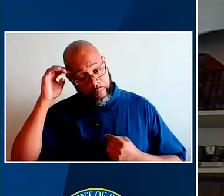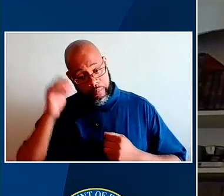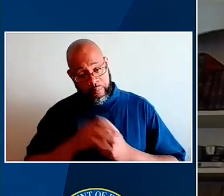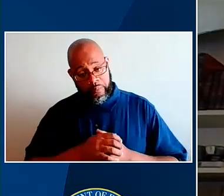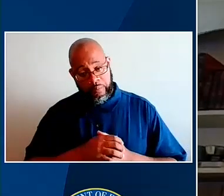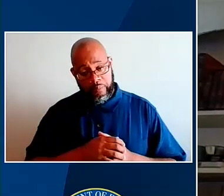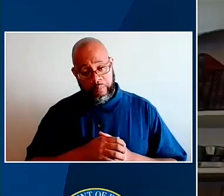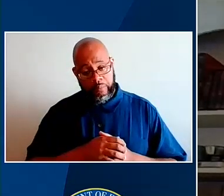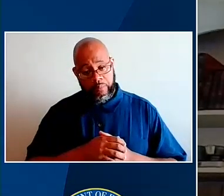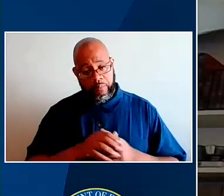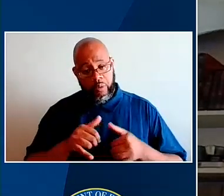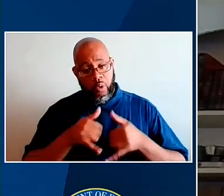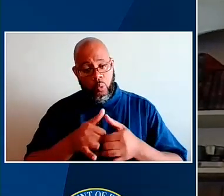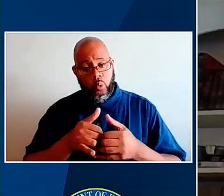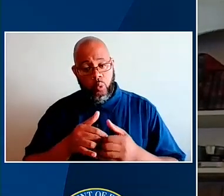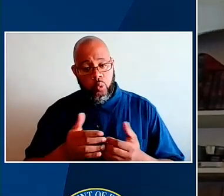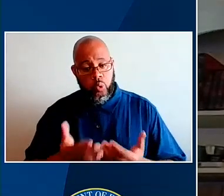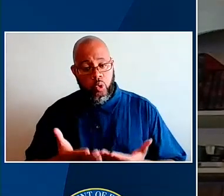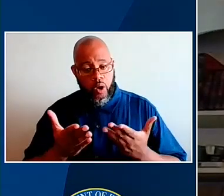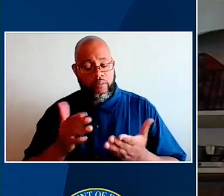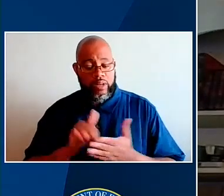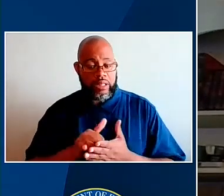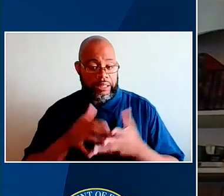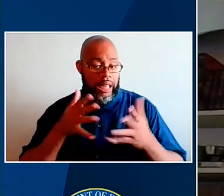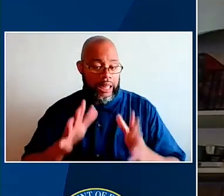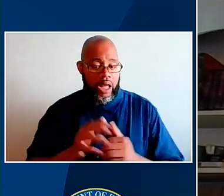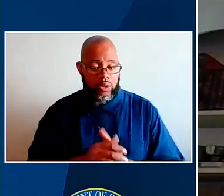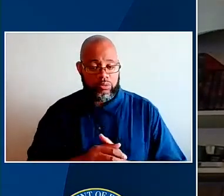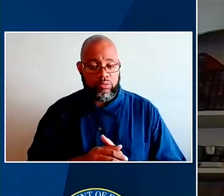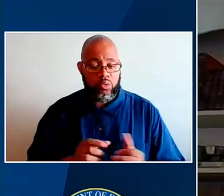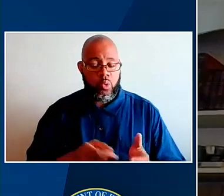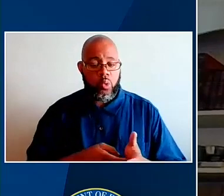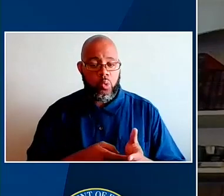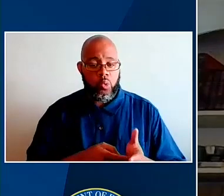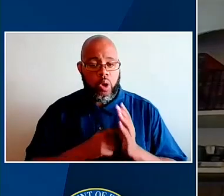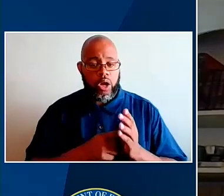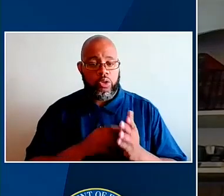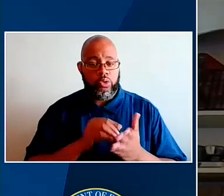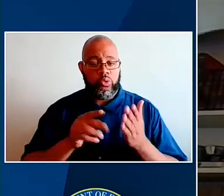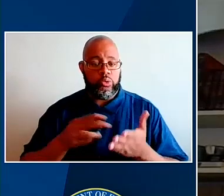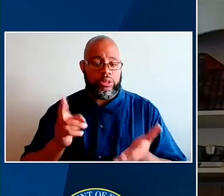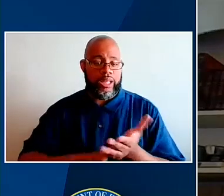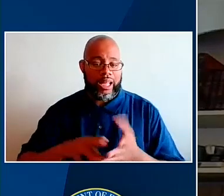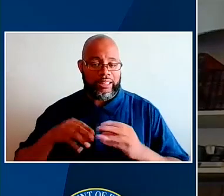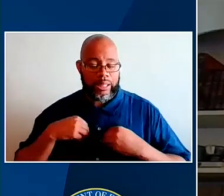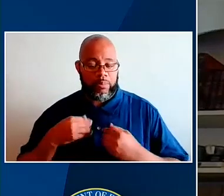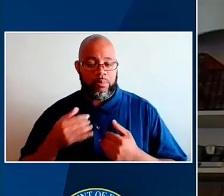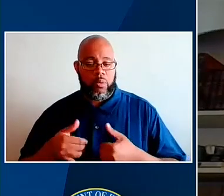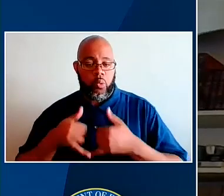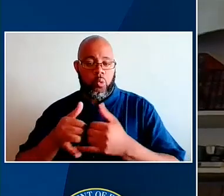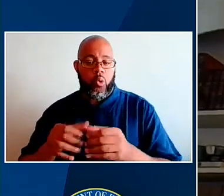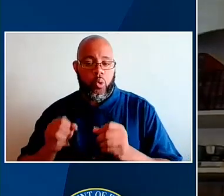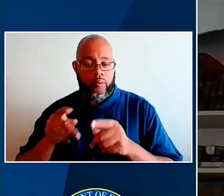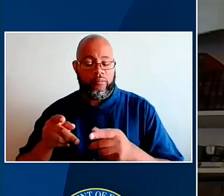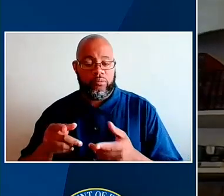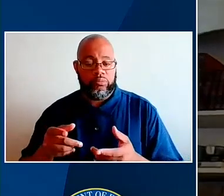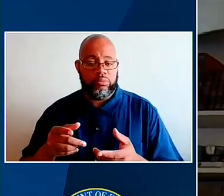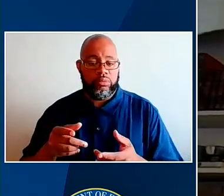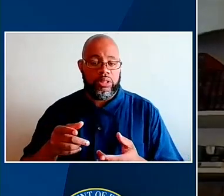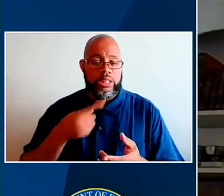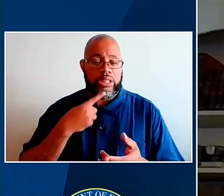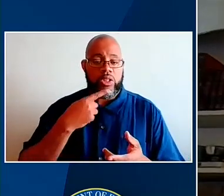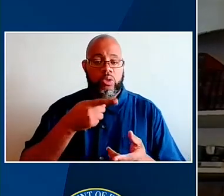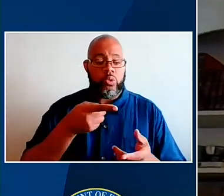an award offer. And that's allowed. So they will require a student to sign to accept an award offer. So a student can sign to do that. You